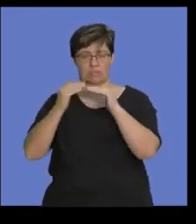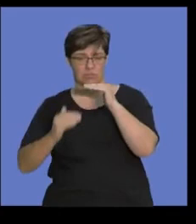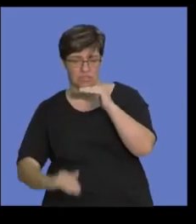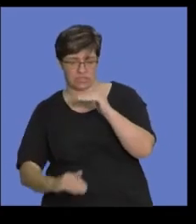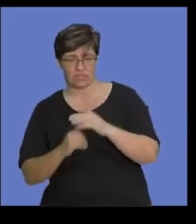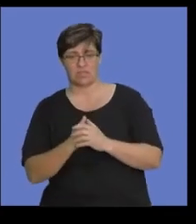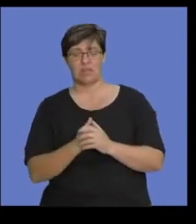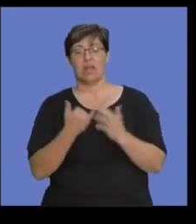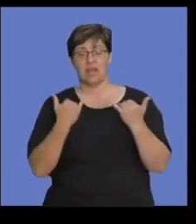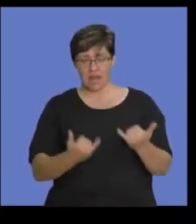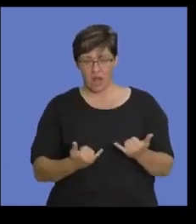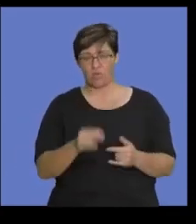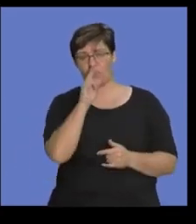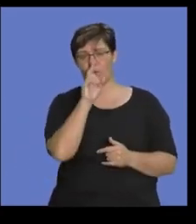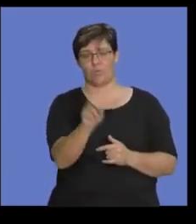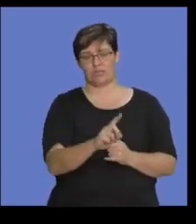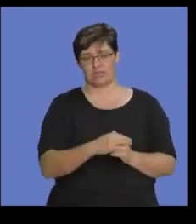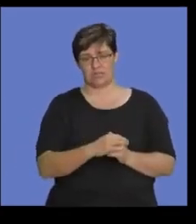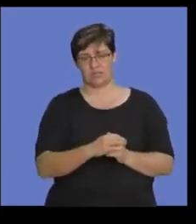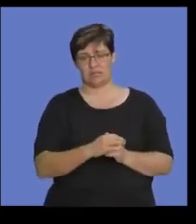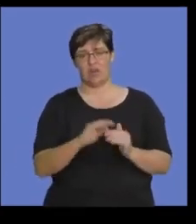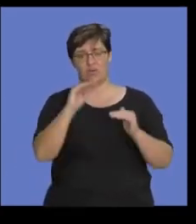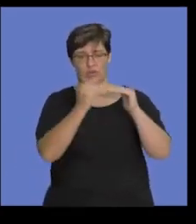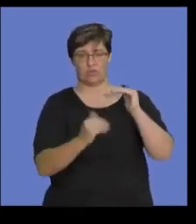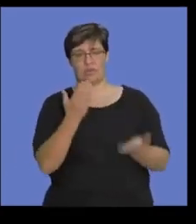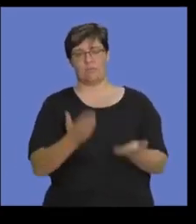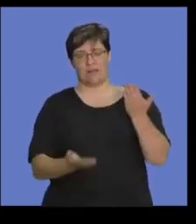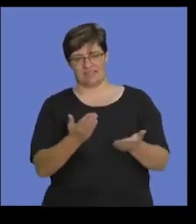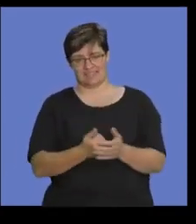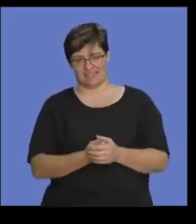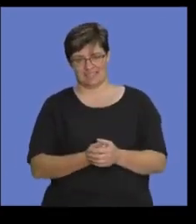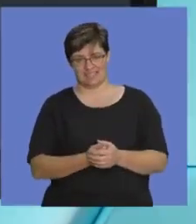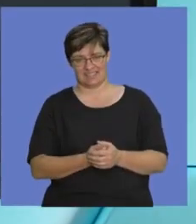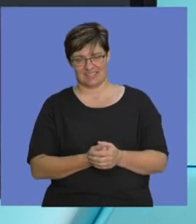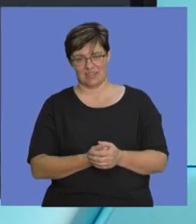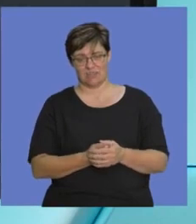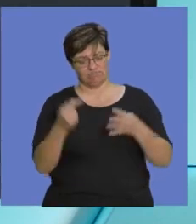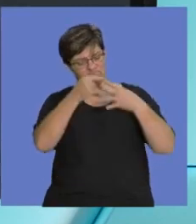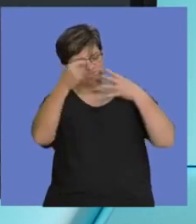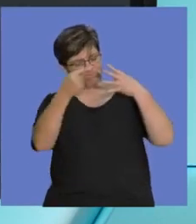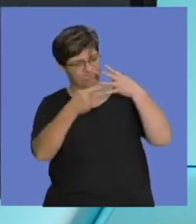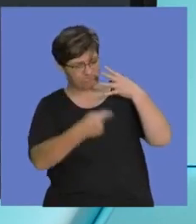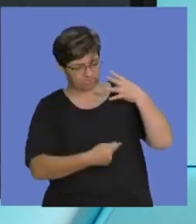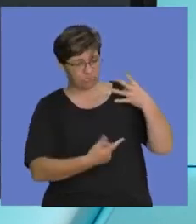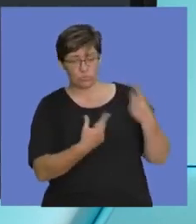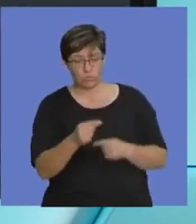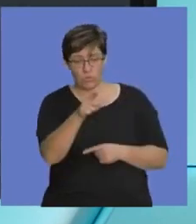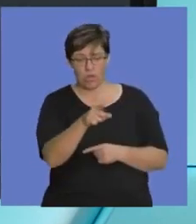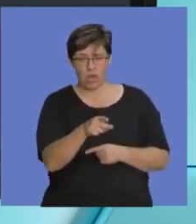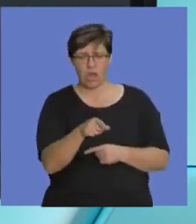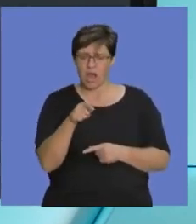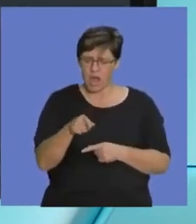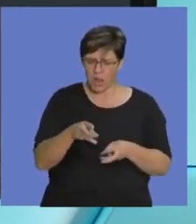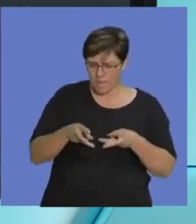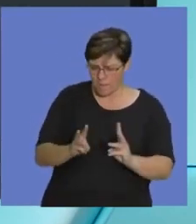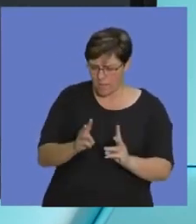compound depreciation, and now we've just looked at our reducing balance. So guys, in everything that you do, you need